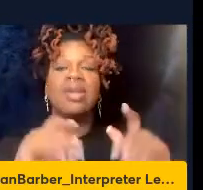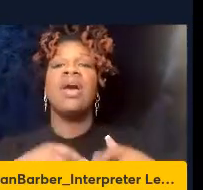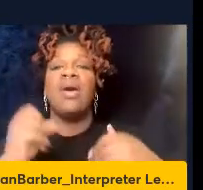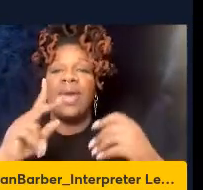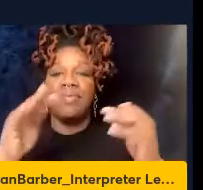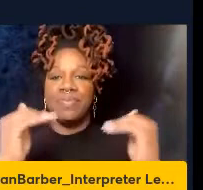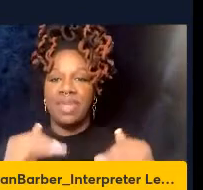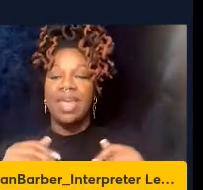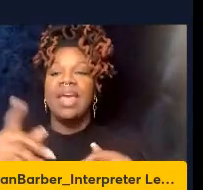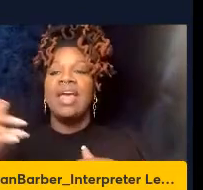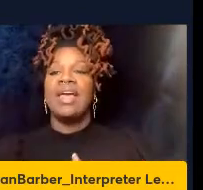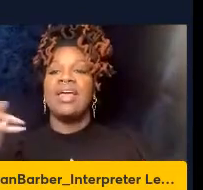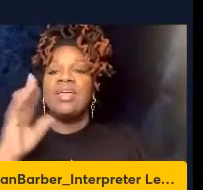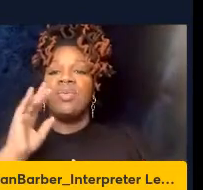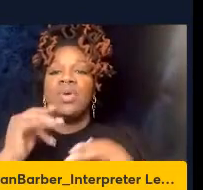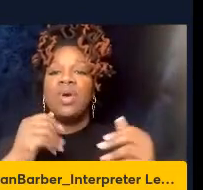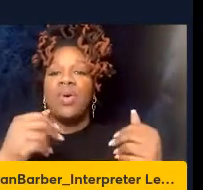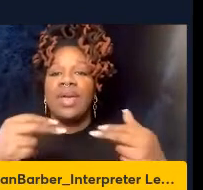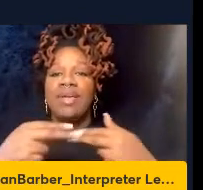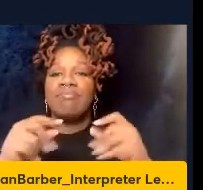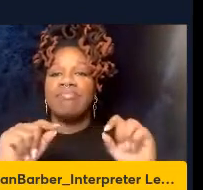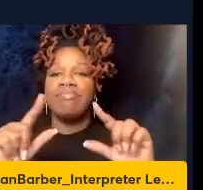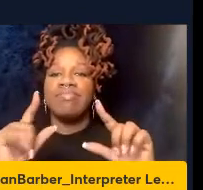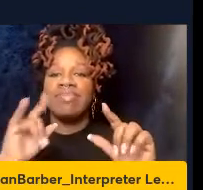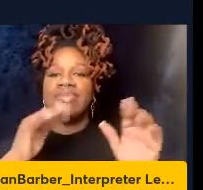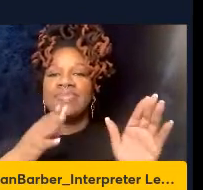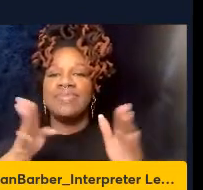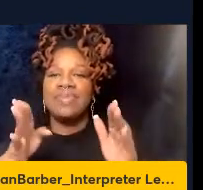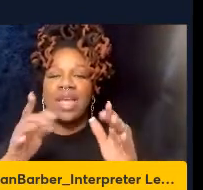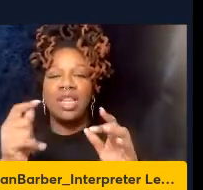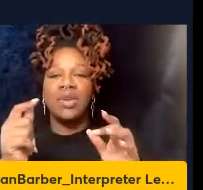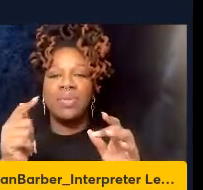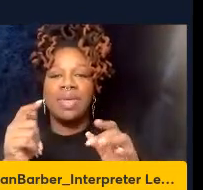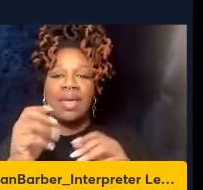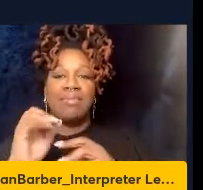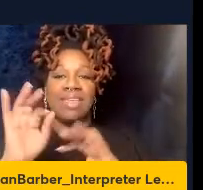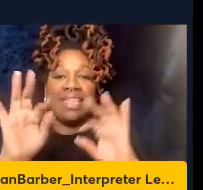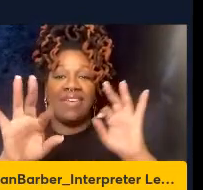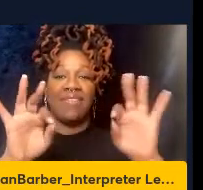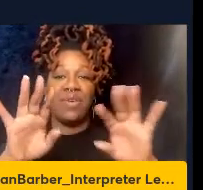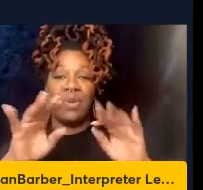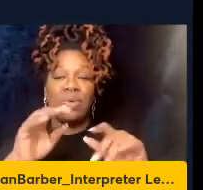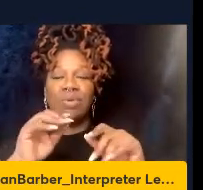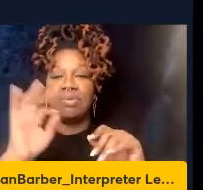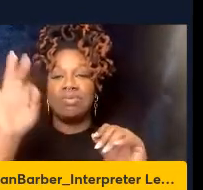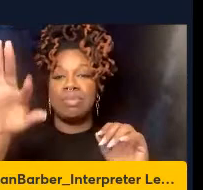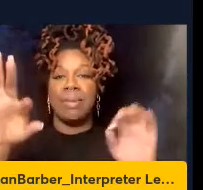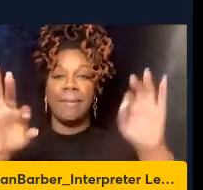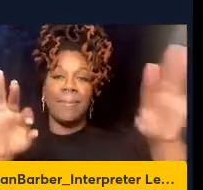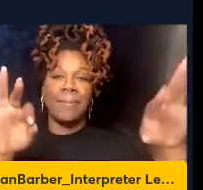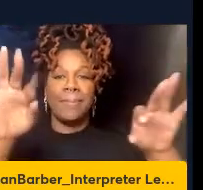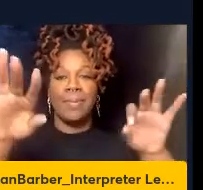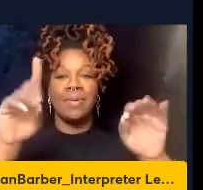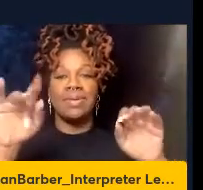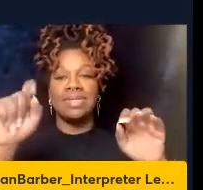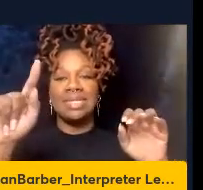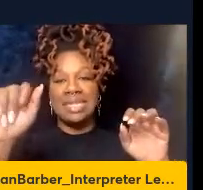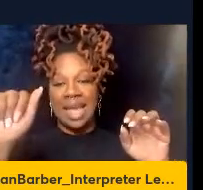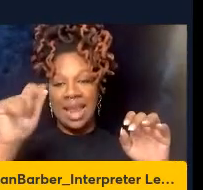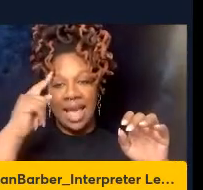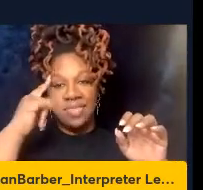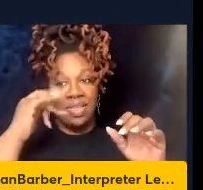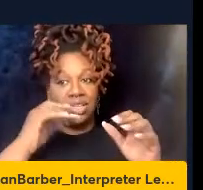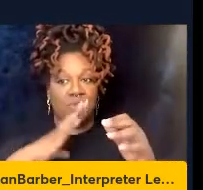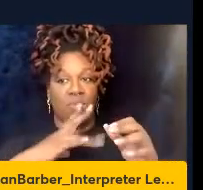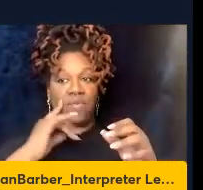Okay, so we're going to shift gears a little bit. I am going to give you some like spattering of data that I think is really, really cool from a great project that we're